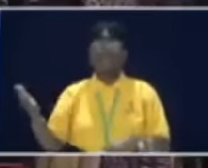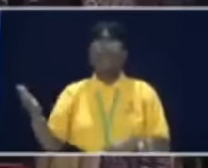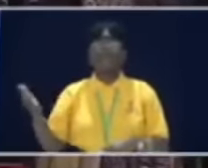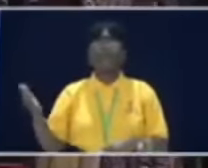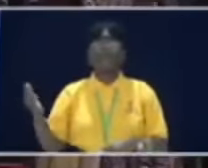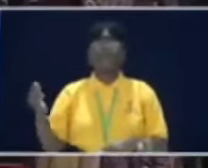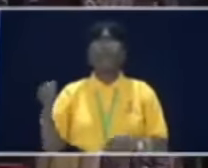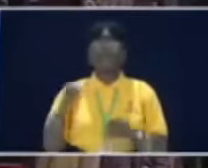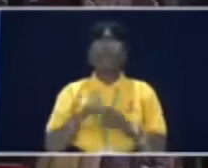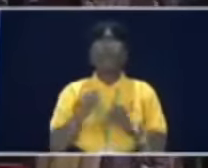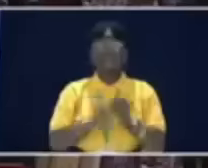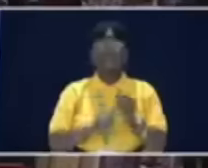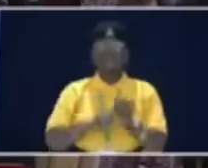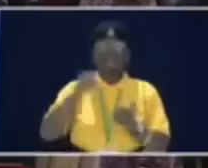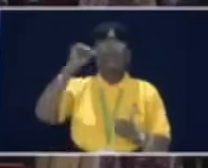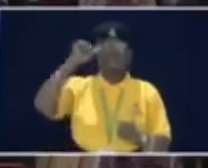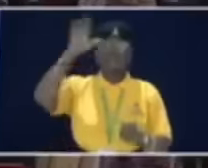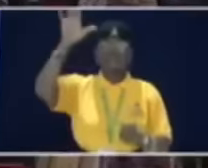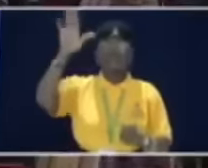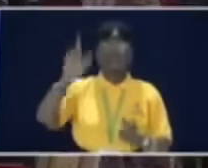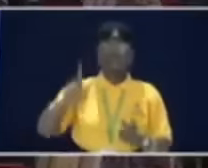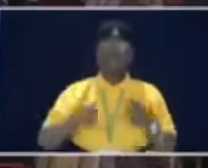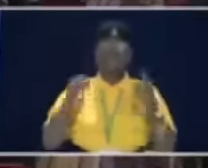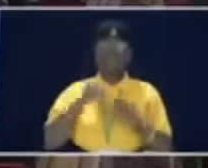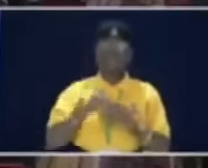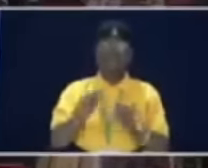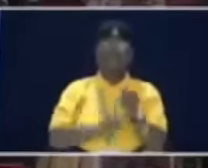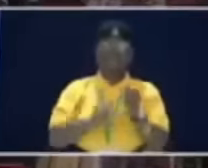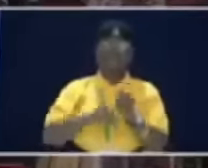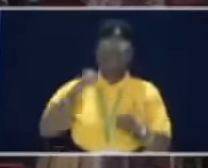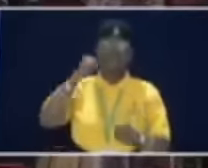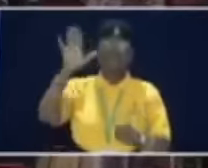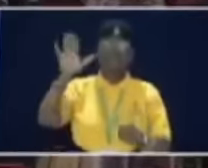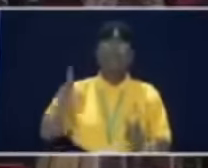In every man's life, in every woman's life,